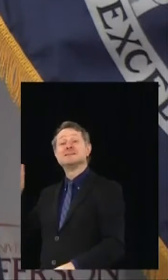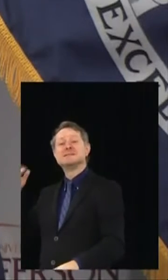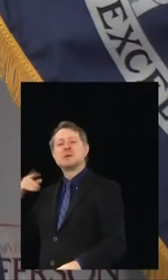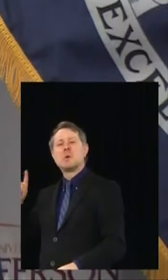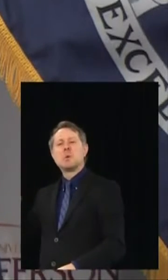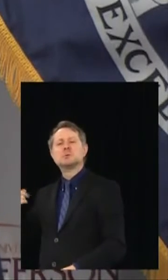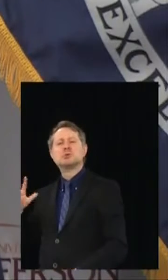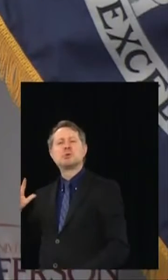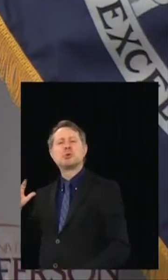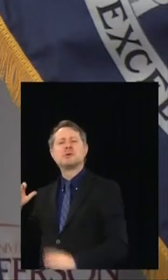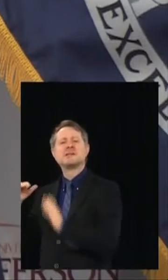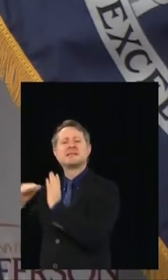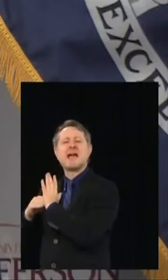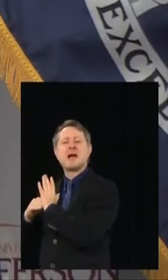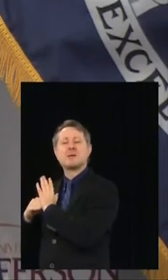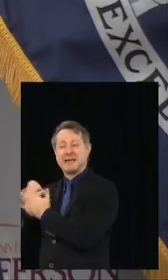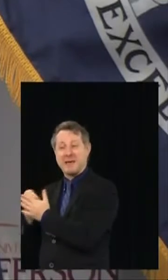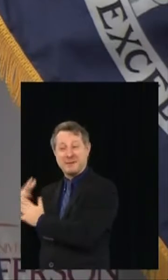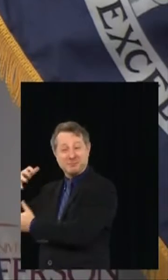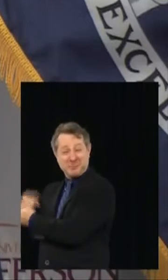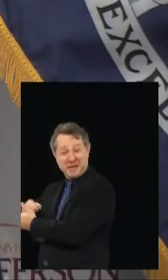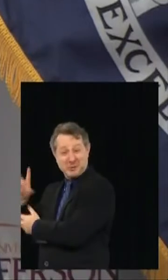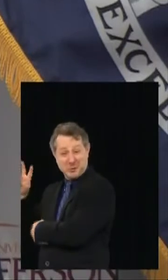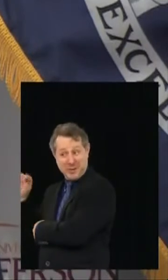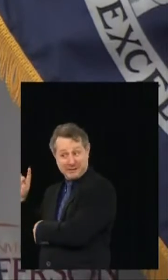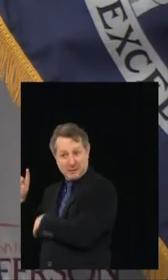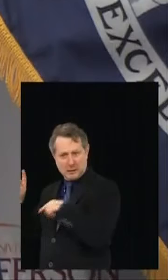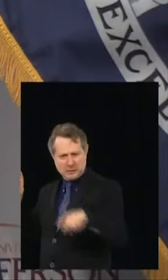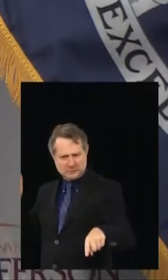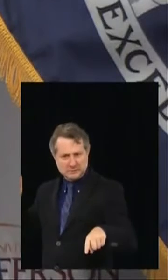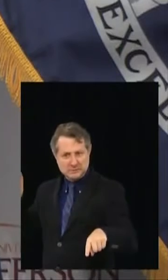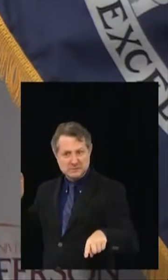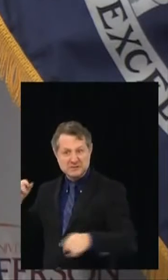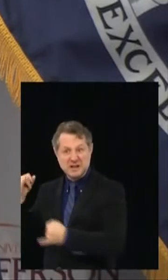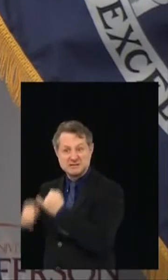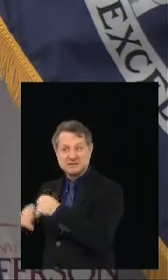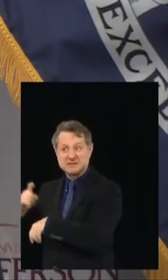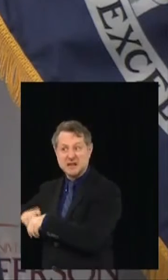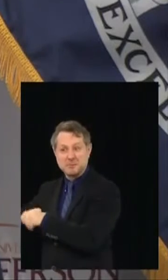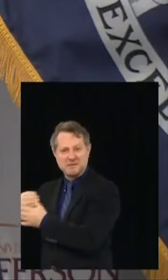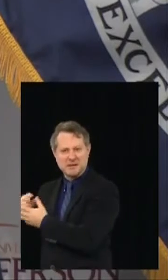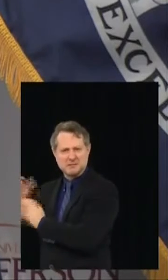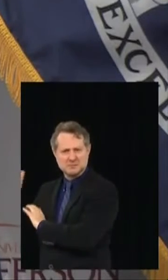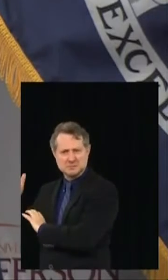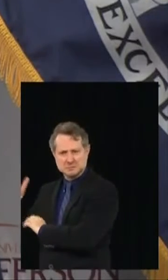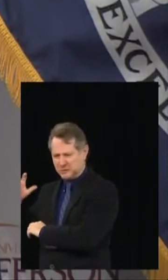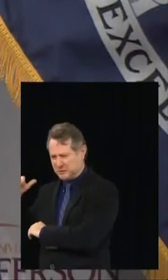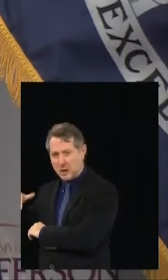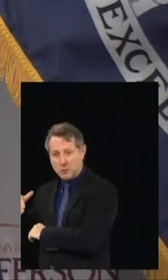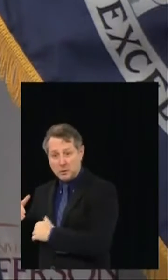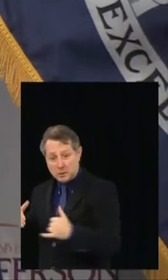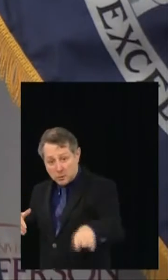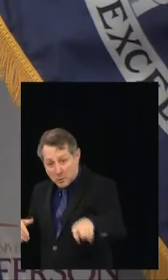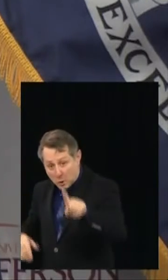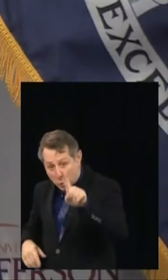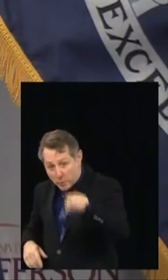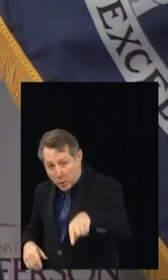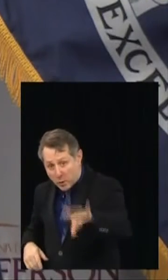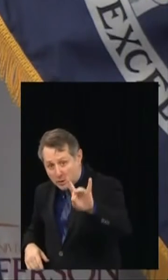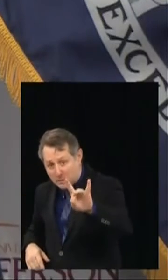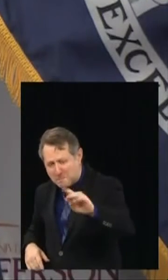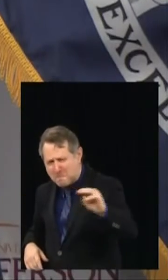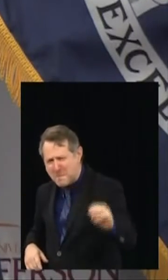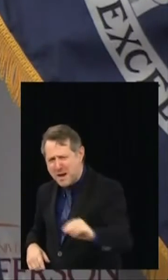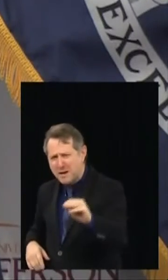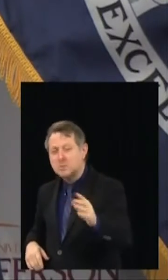last fiscal disaster, financial disaster. 300,000 in 2008, this is 1.8 million. What's